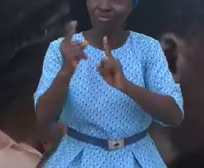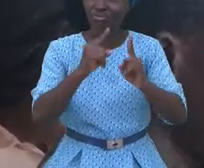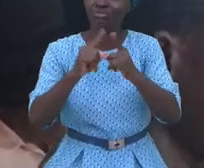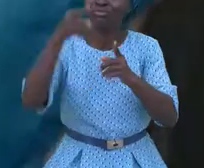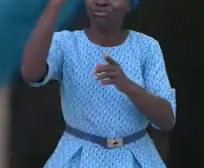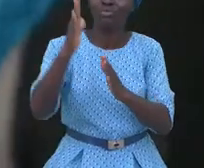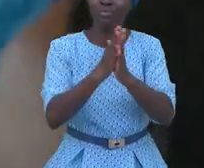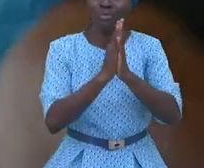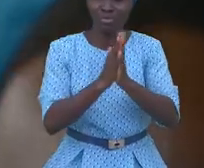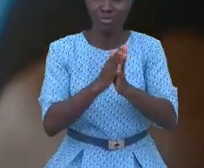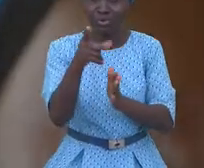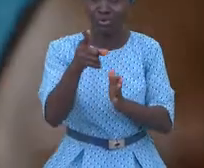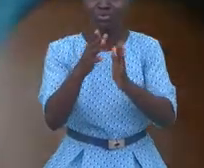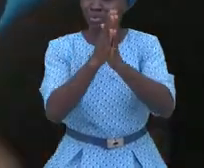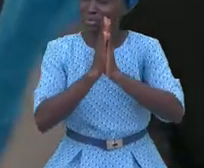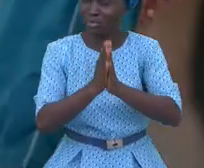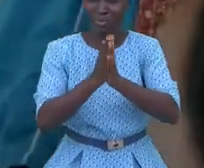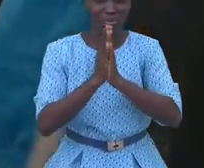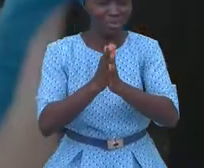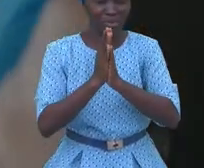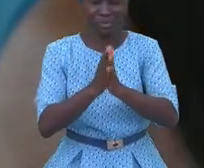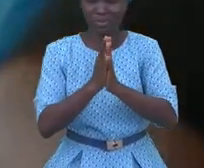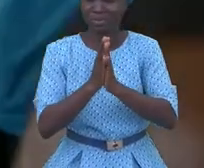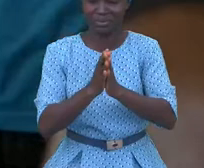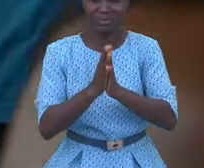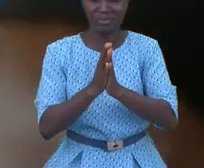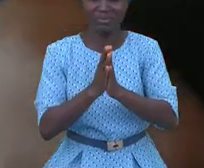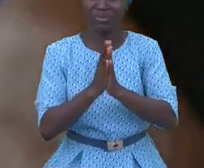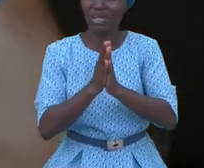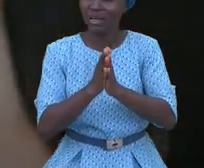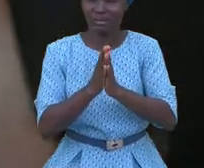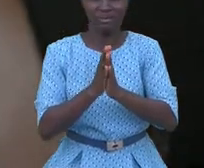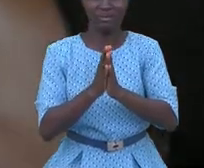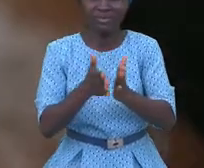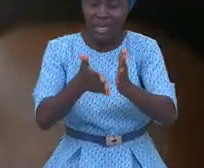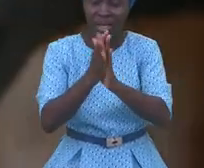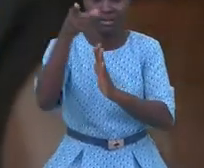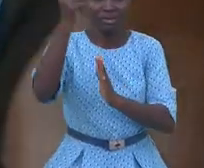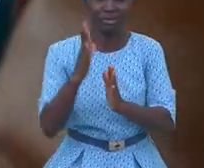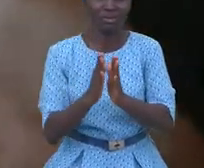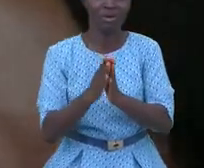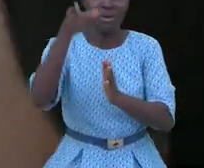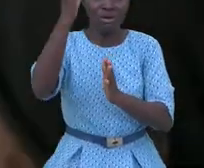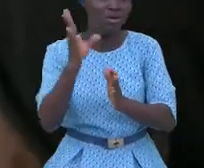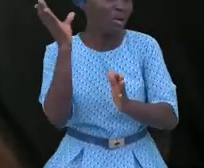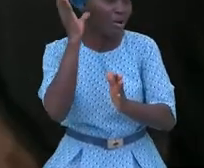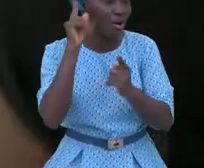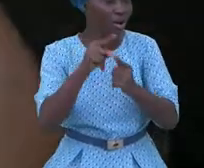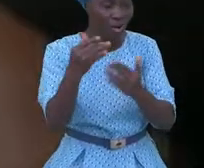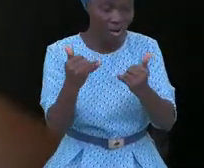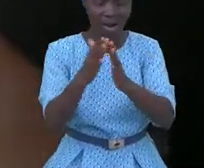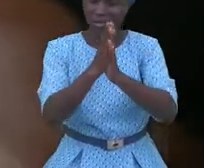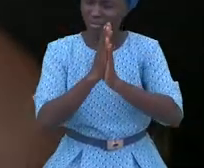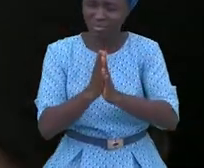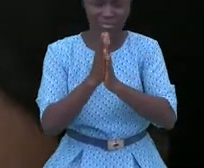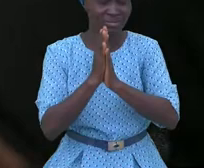Lord. Young man. Young woman. Tell the Lord. Young adult. Tell the